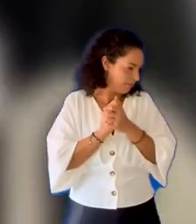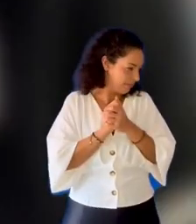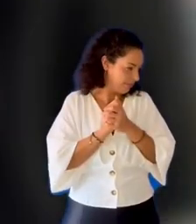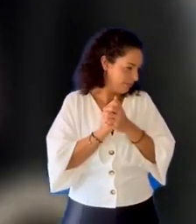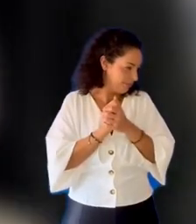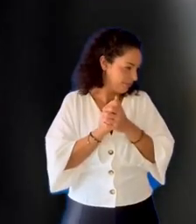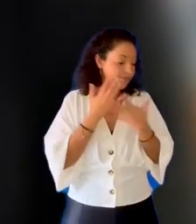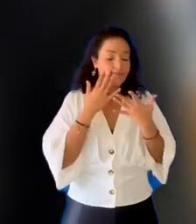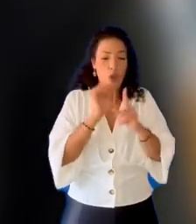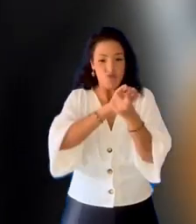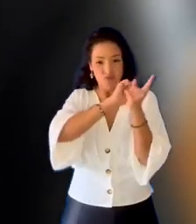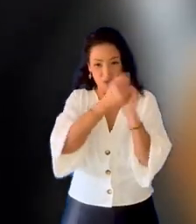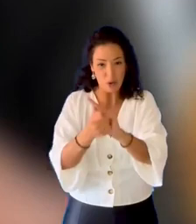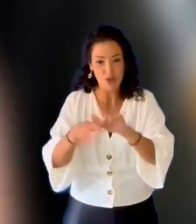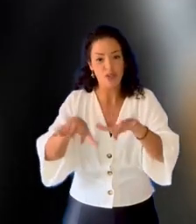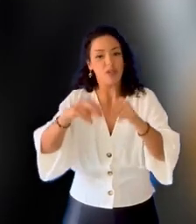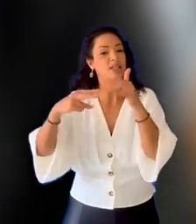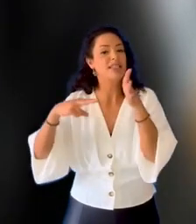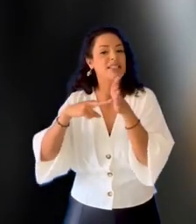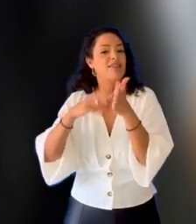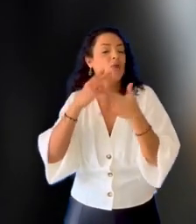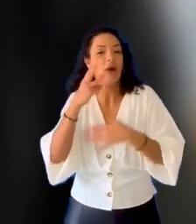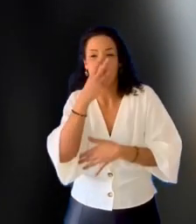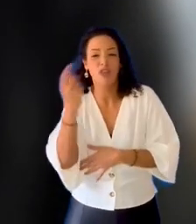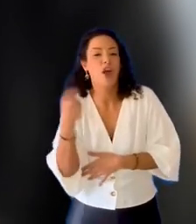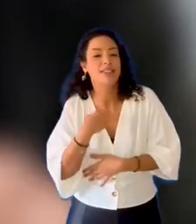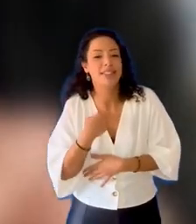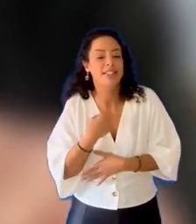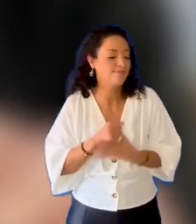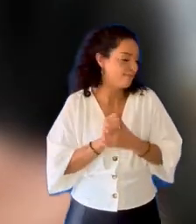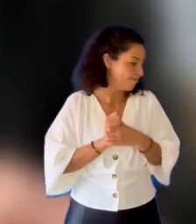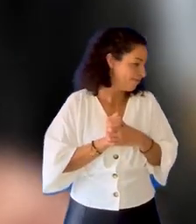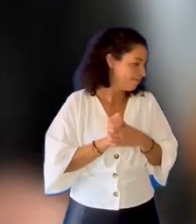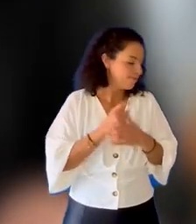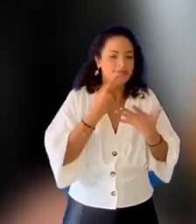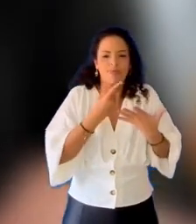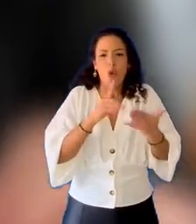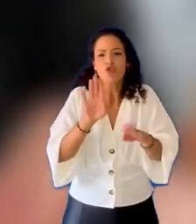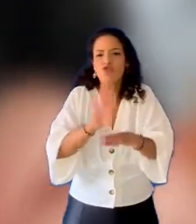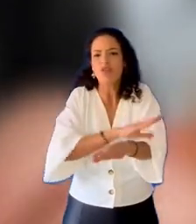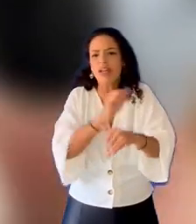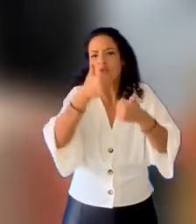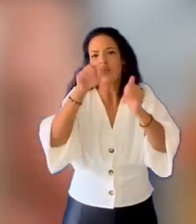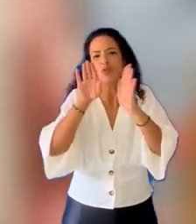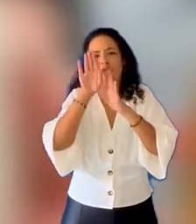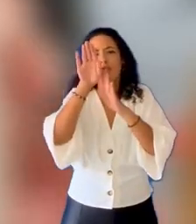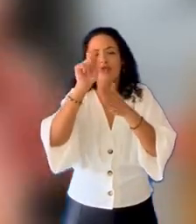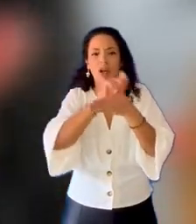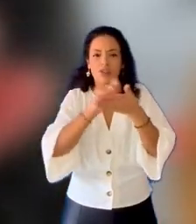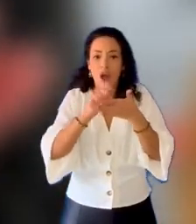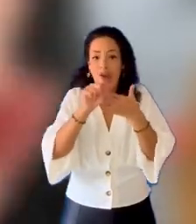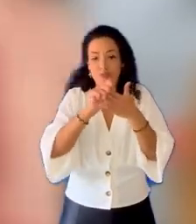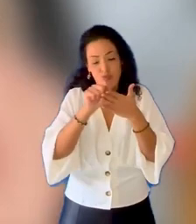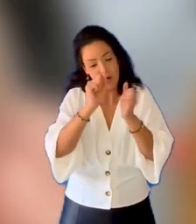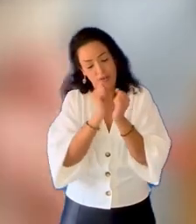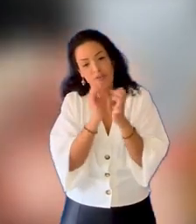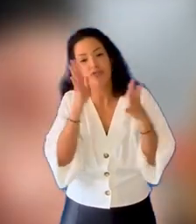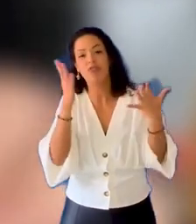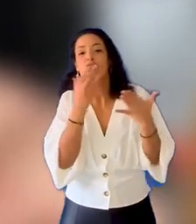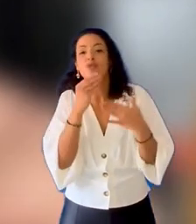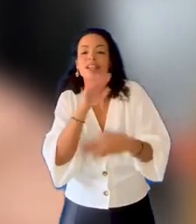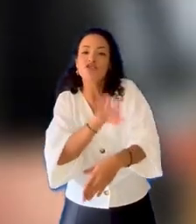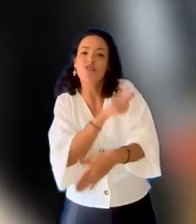the revolution started my country. So we thought as a green, good future. So I wrote free in the